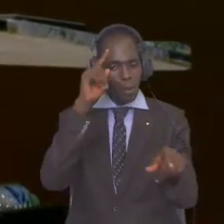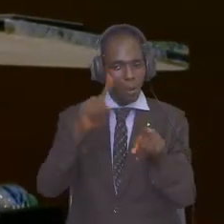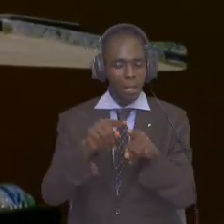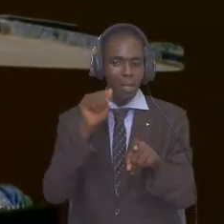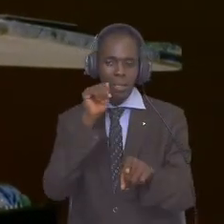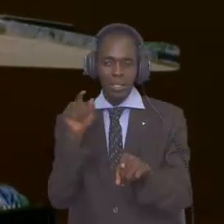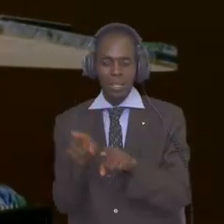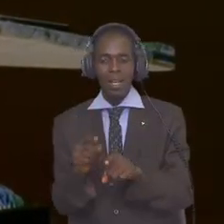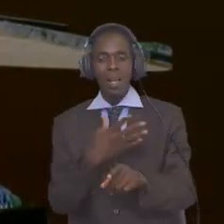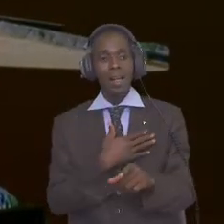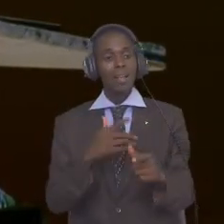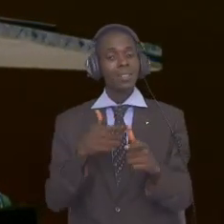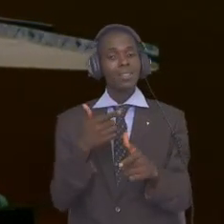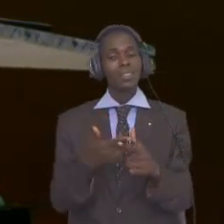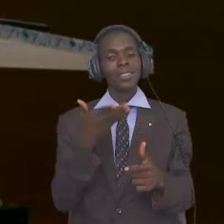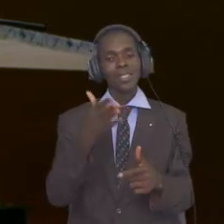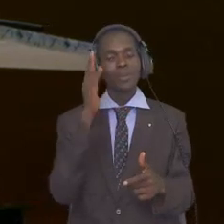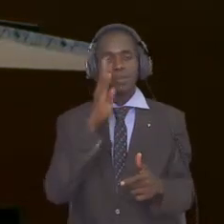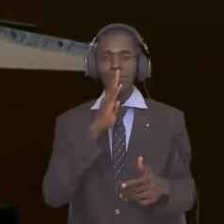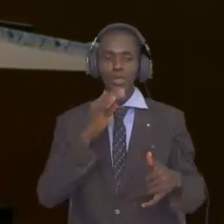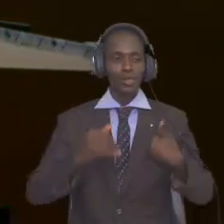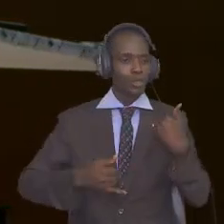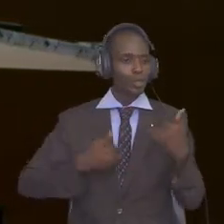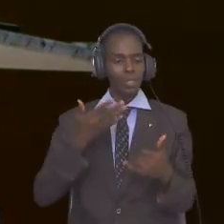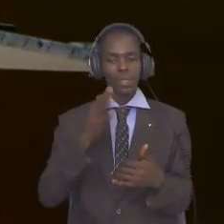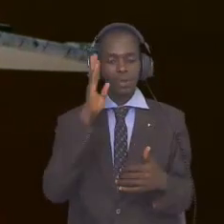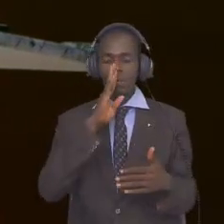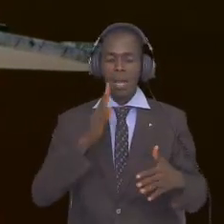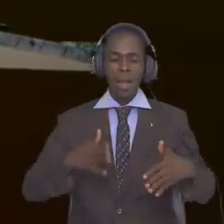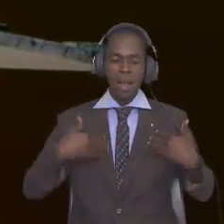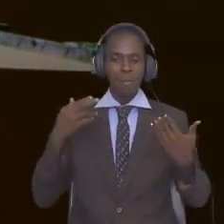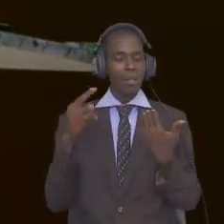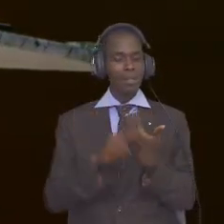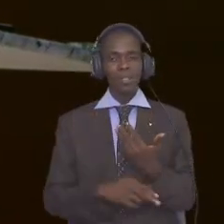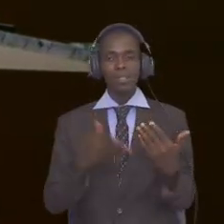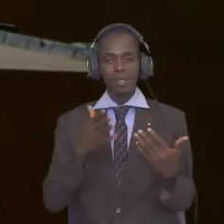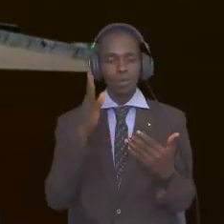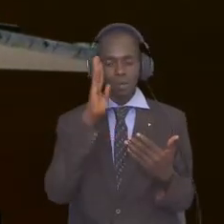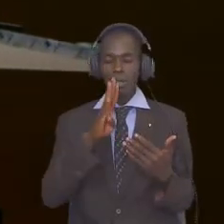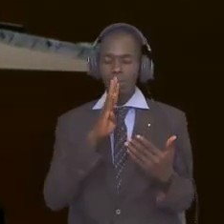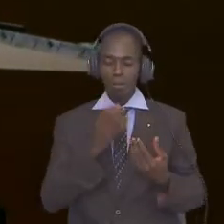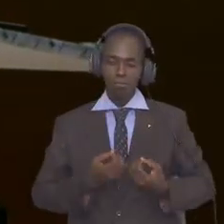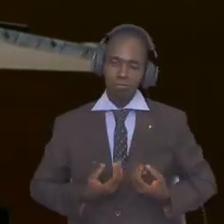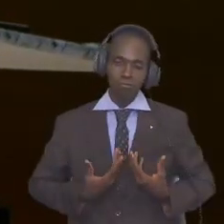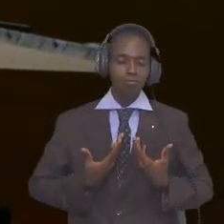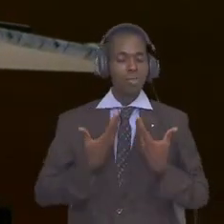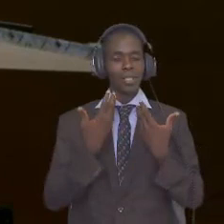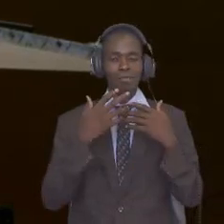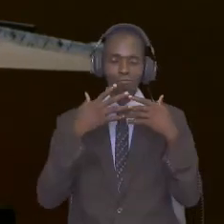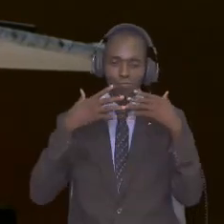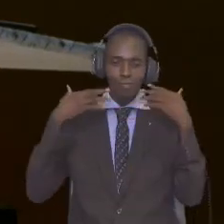and then there'll be joy, there'll be gladness, there'll be happiness, there will be comfort, there will